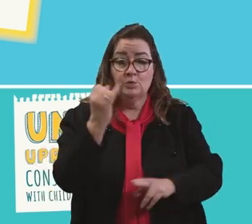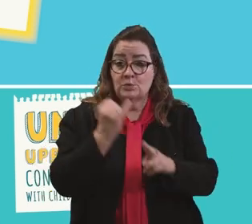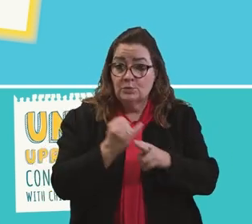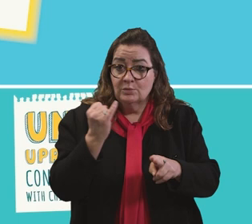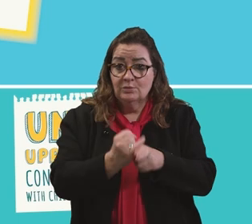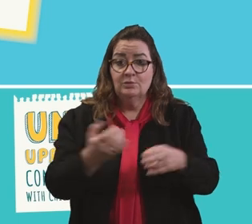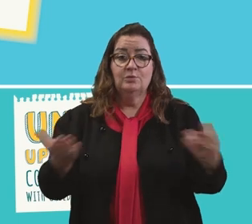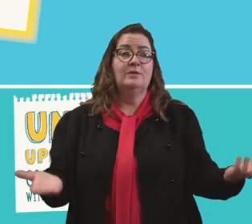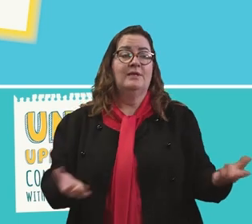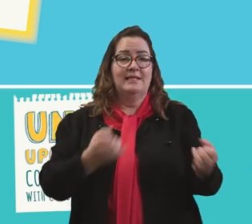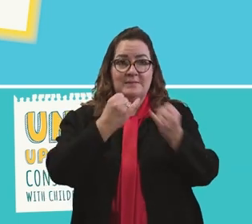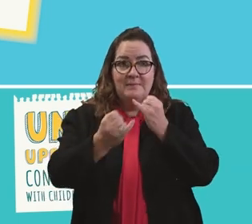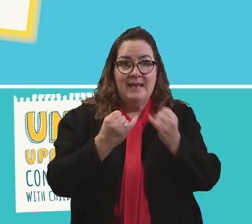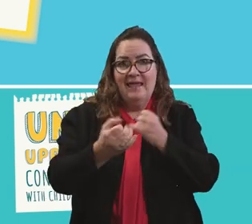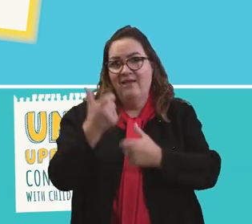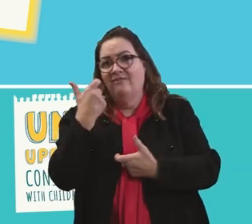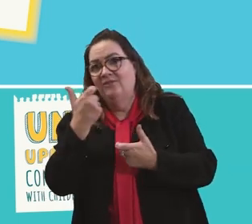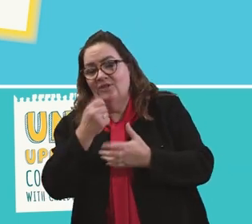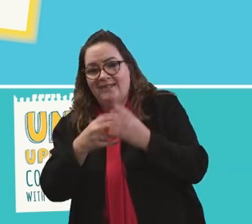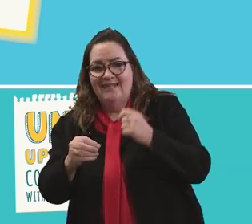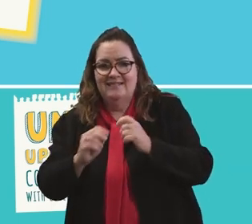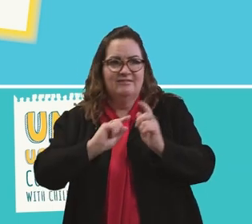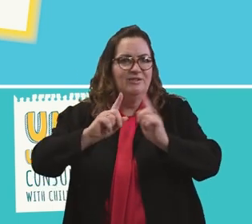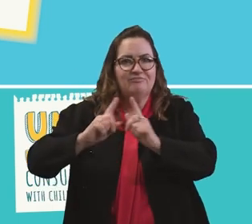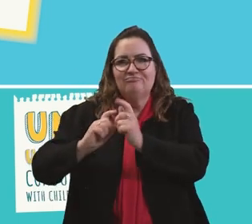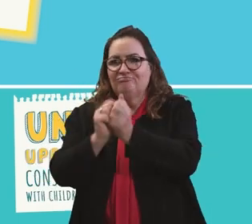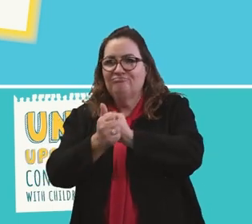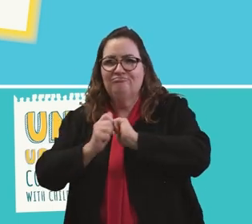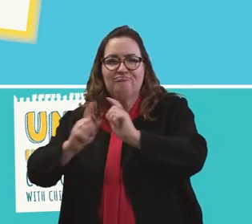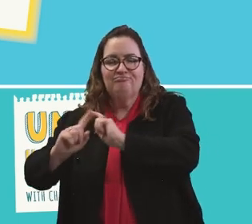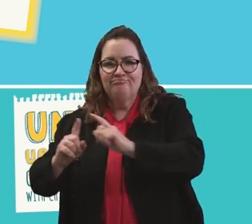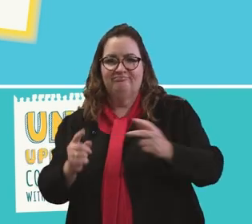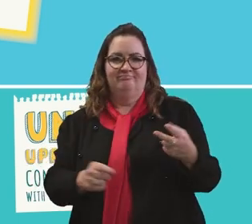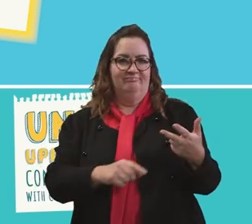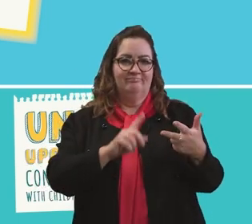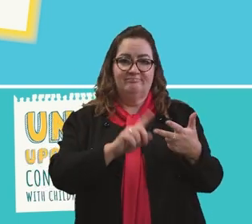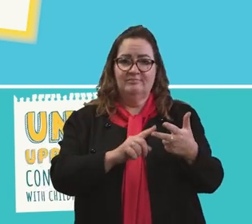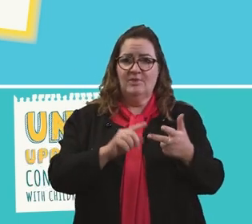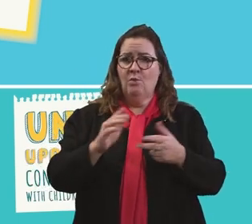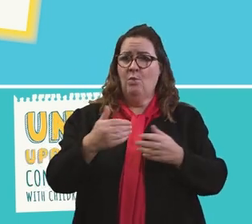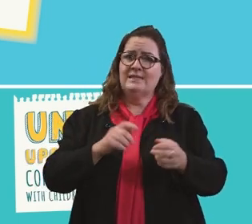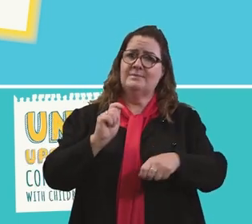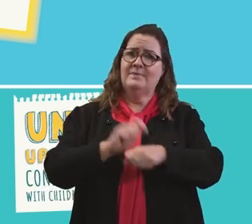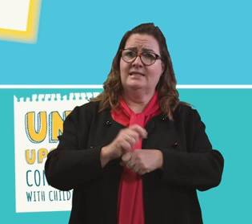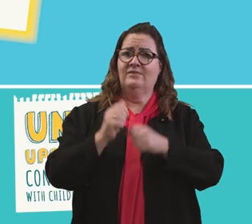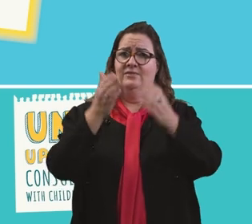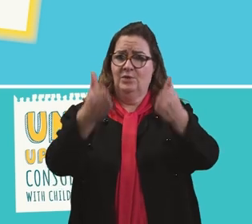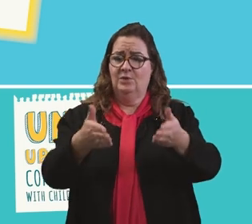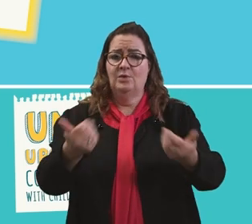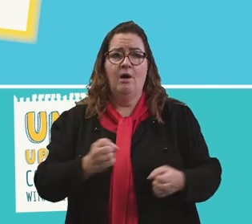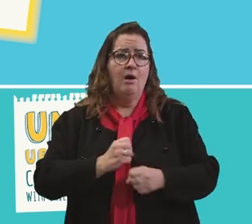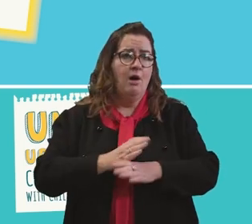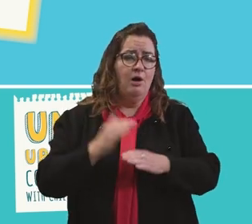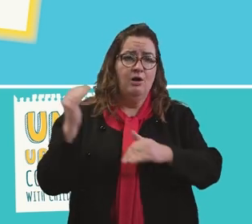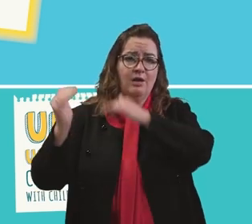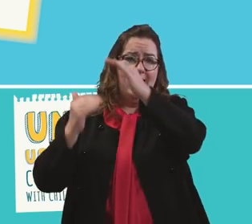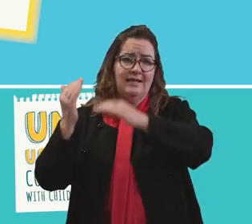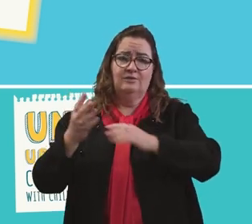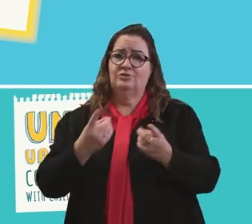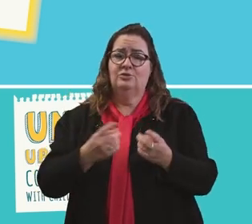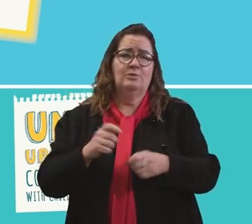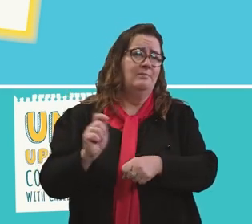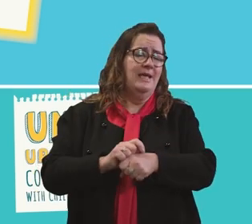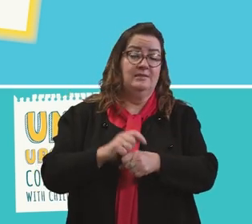play and do fun things and activities. Number 3, what's best for you? All adults should do what is best for